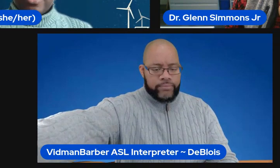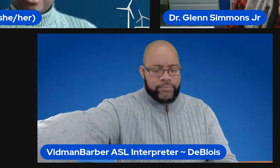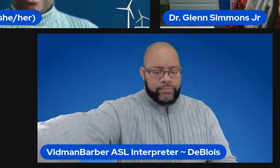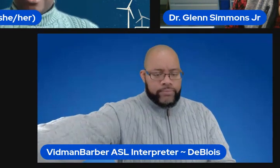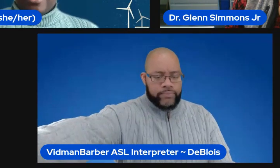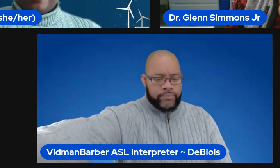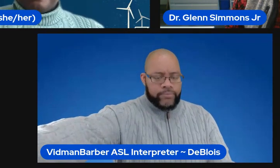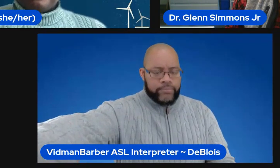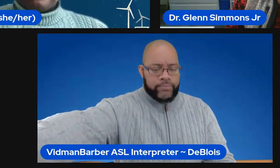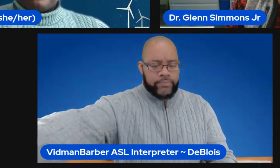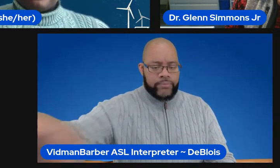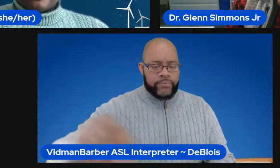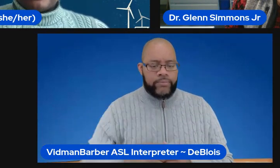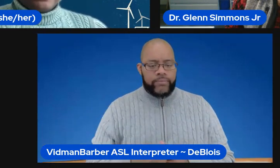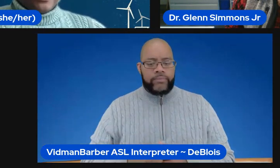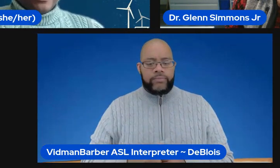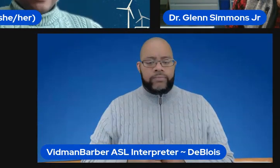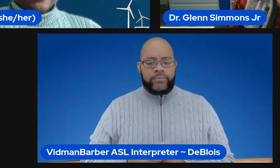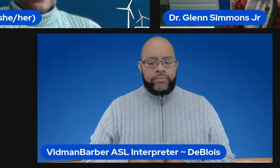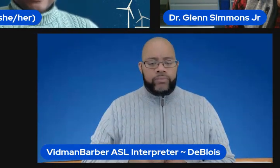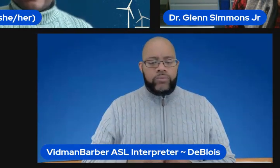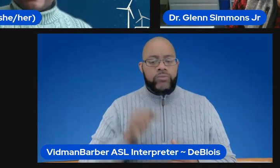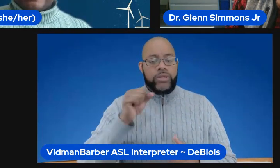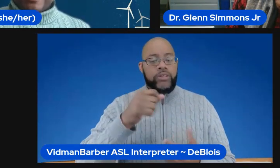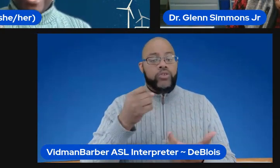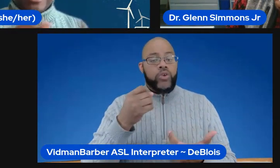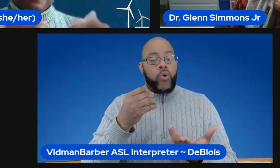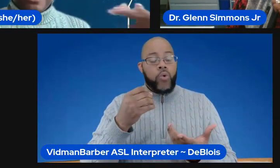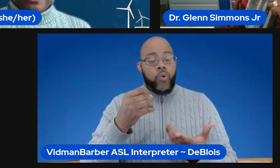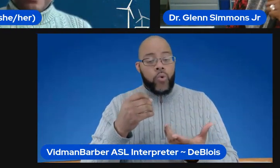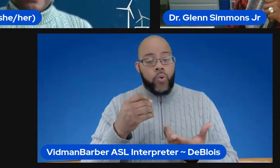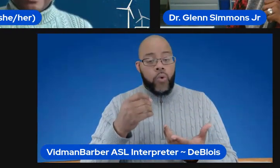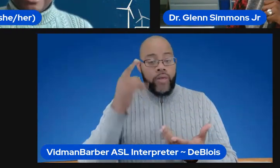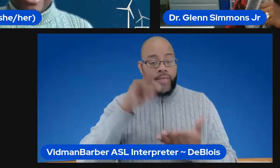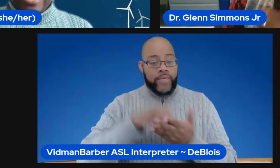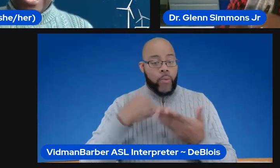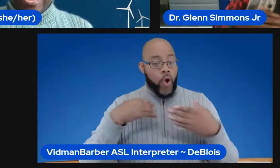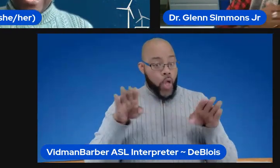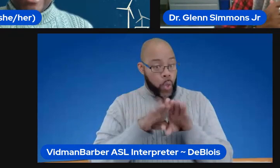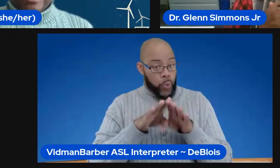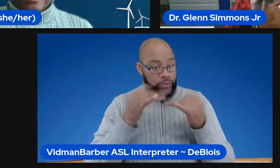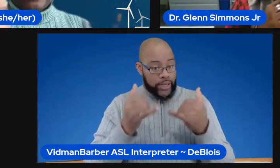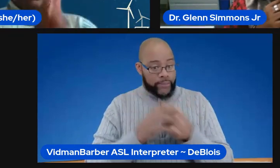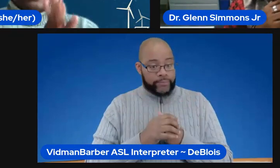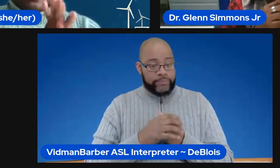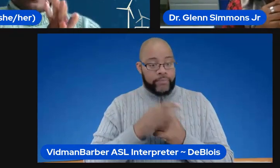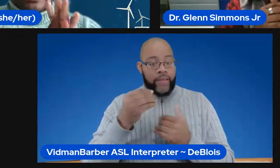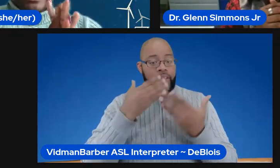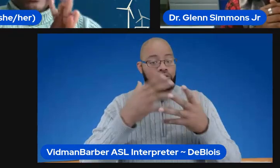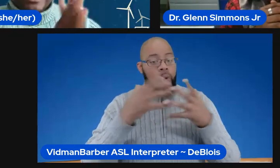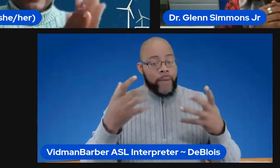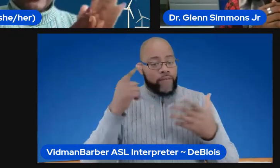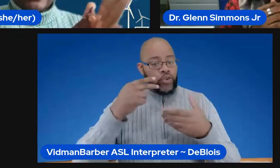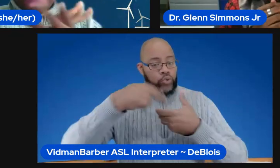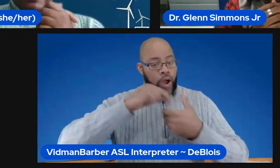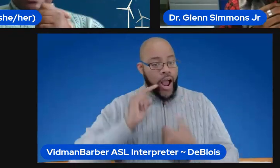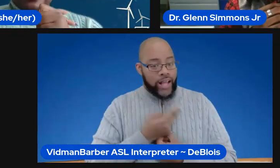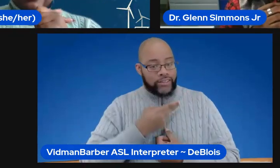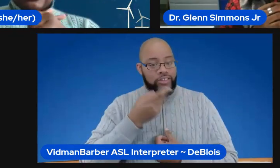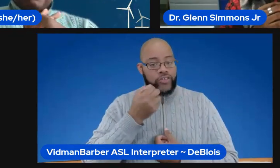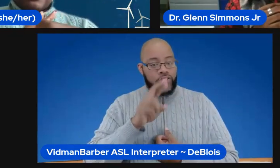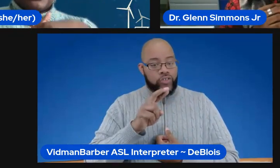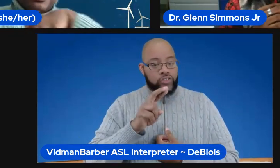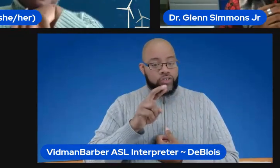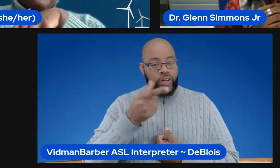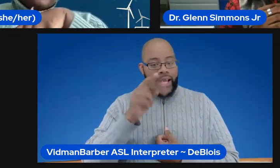with you. So yeah, I think we're gonna close it. And thank you so much for joining us, doctors. That was Dr.